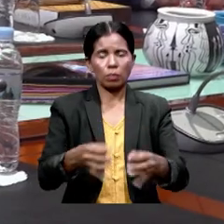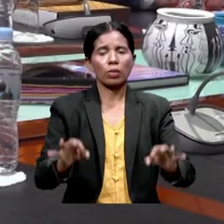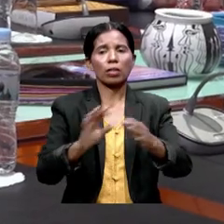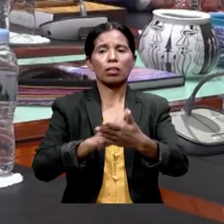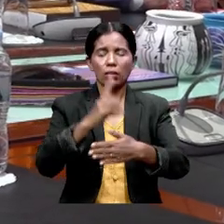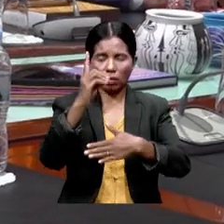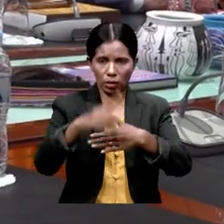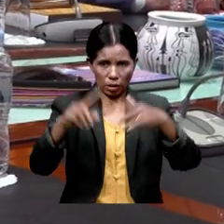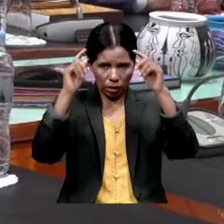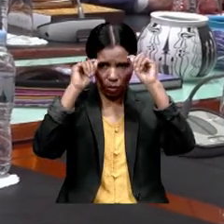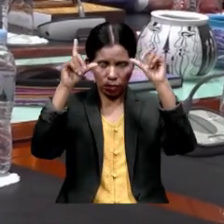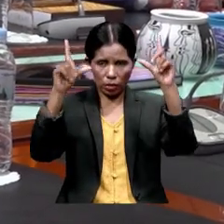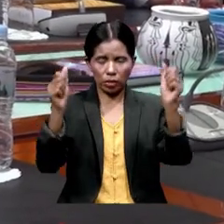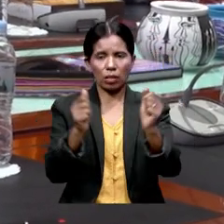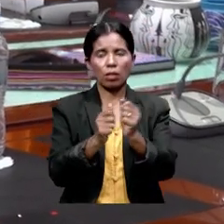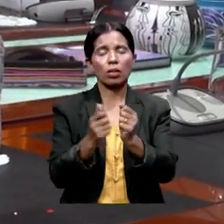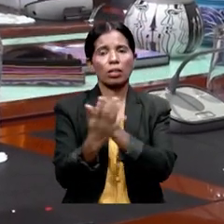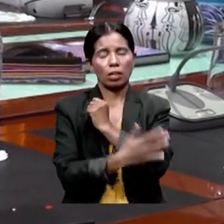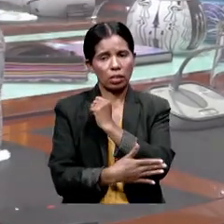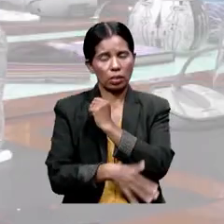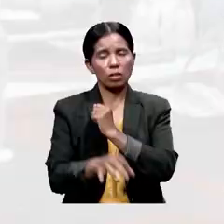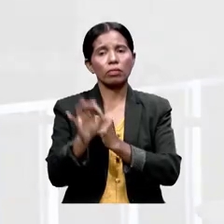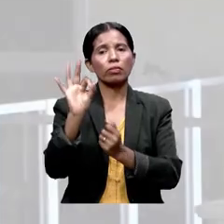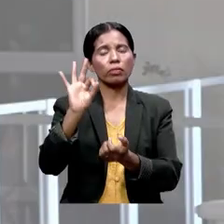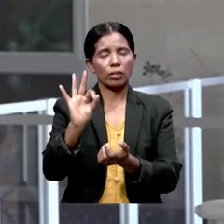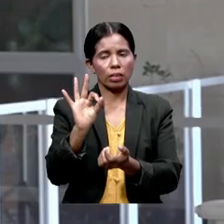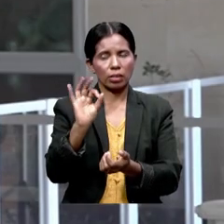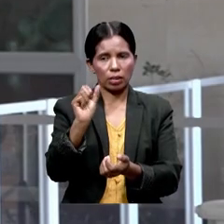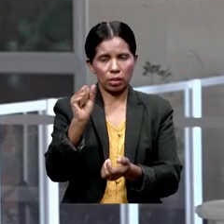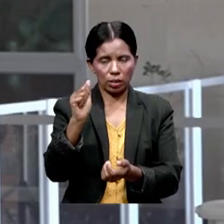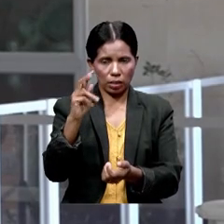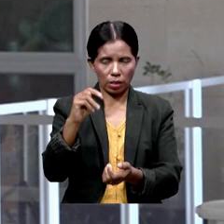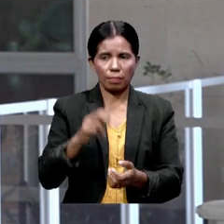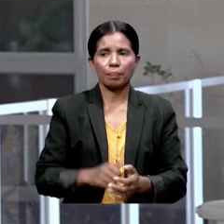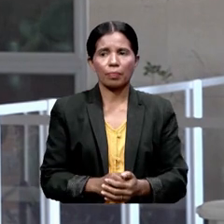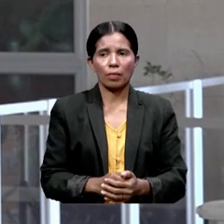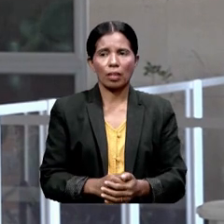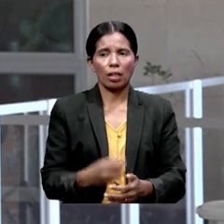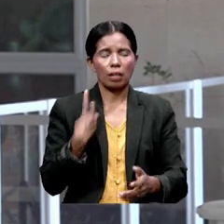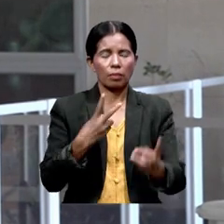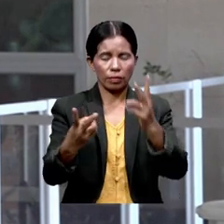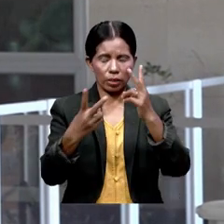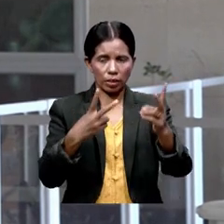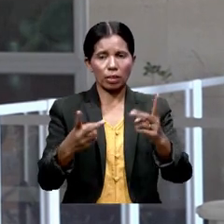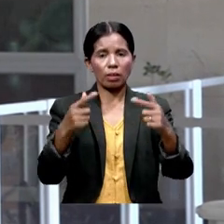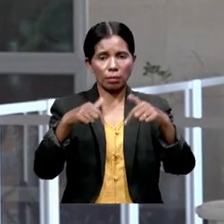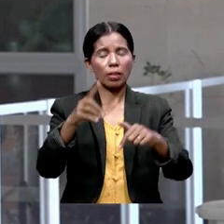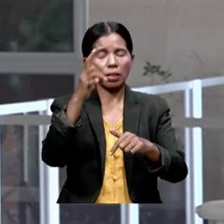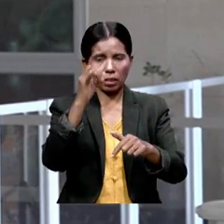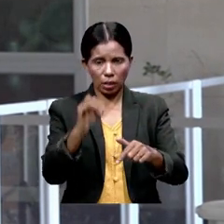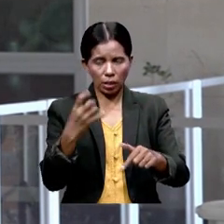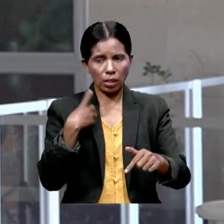desenvolvimento entre Timor-Leste e França. And I am visiting Dili now because of the presence of the